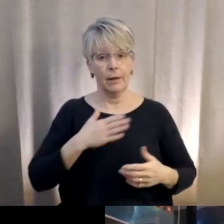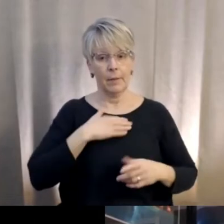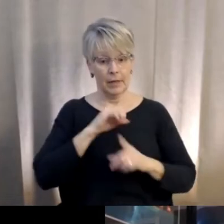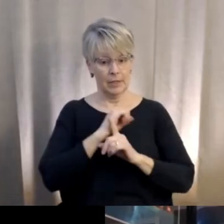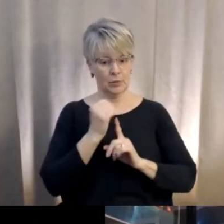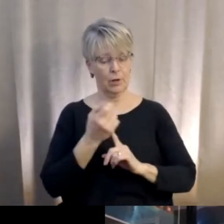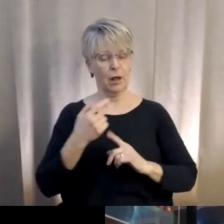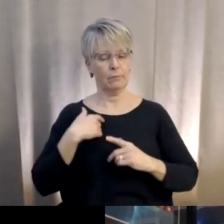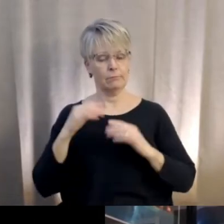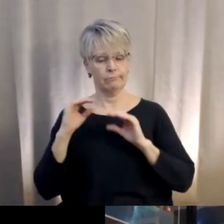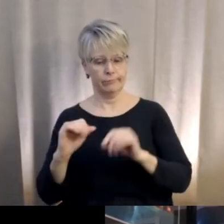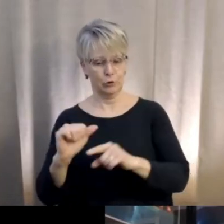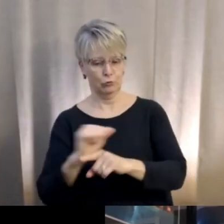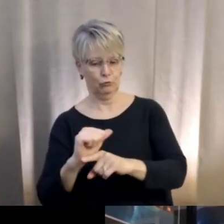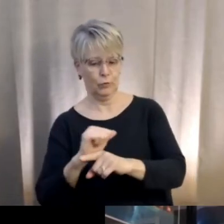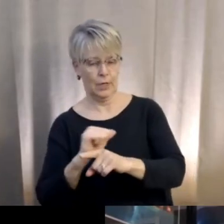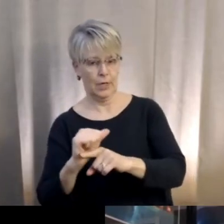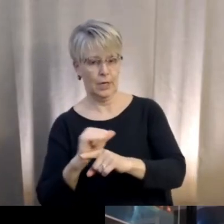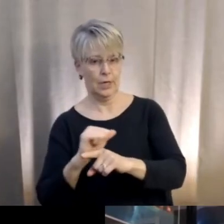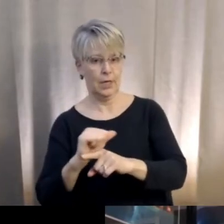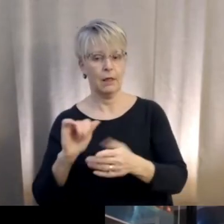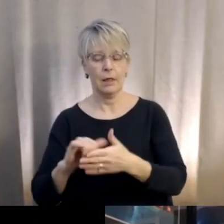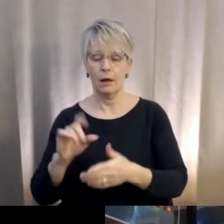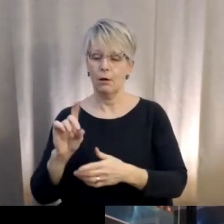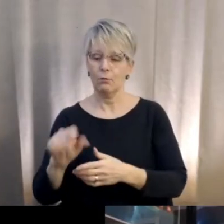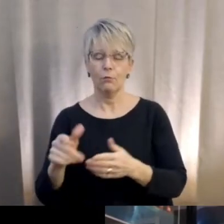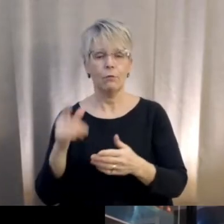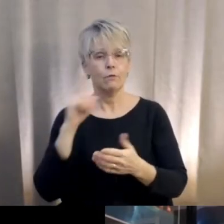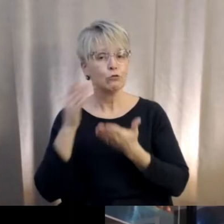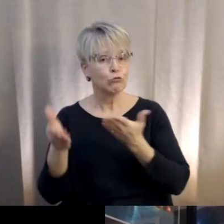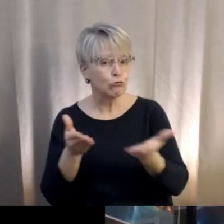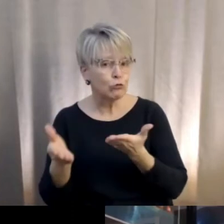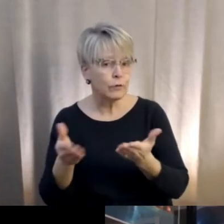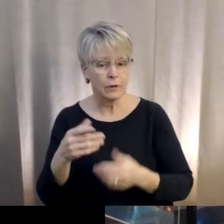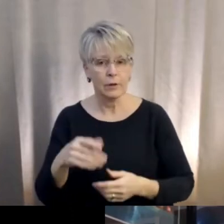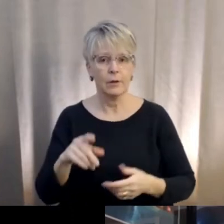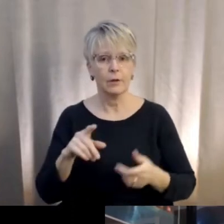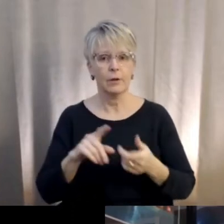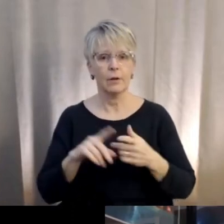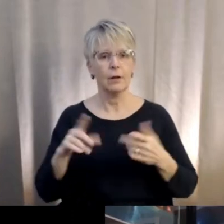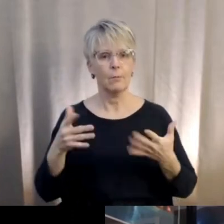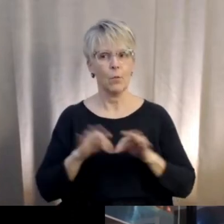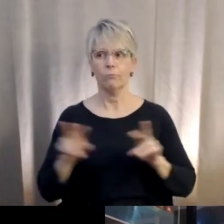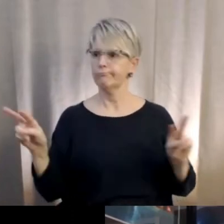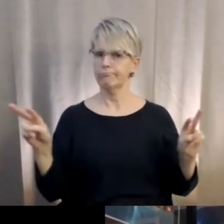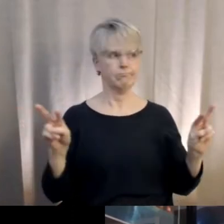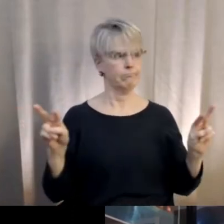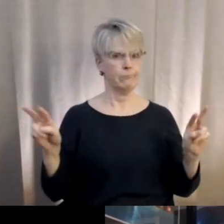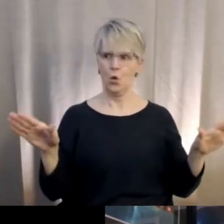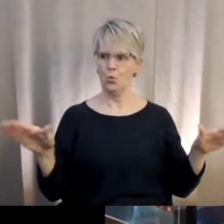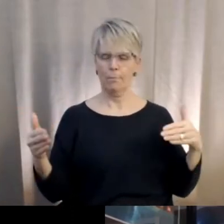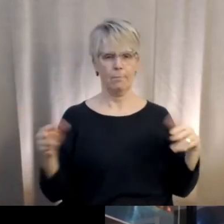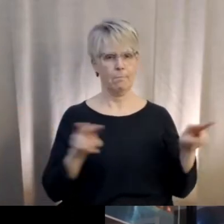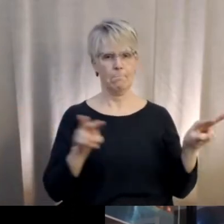training service dogs in public access situations, is like read the room. Like there's often